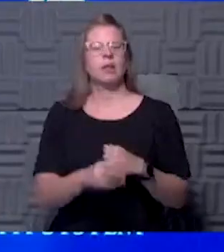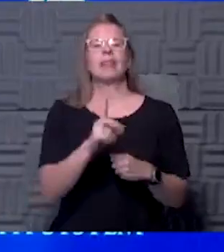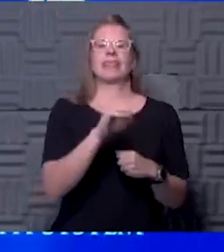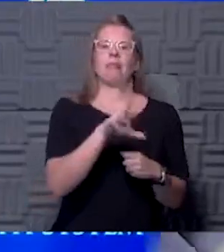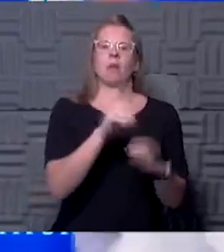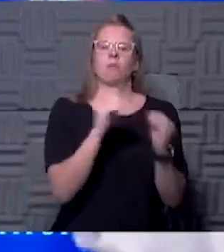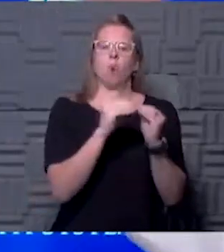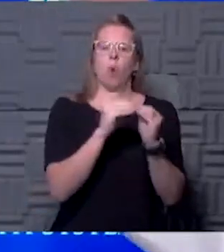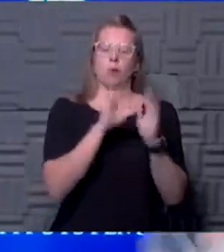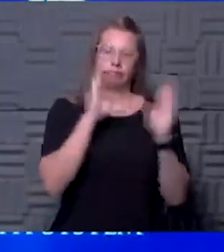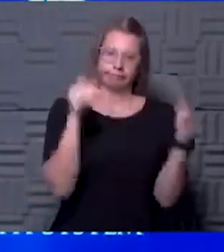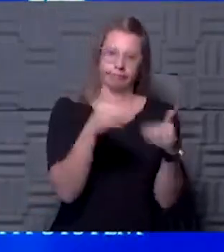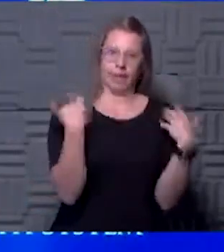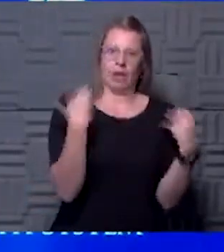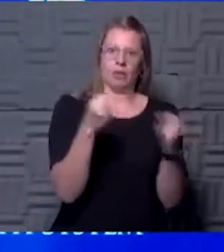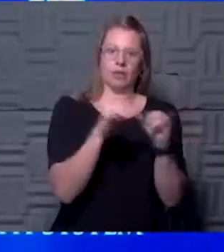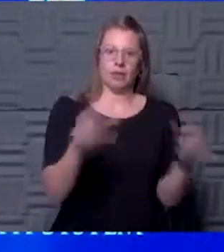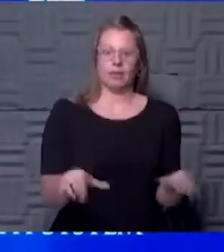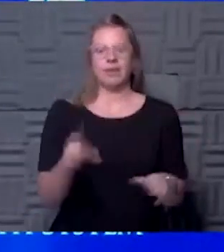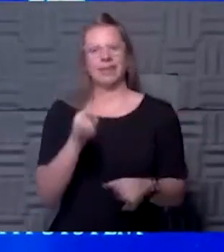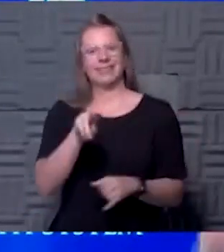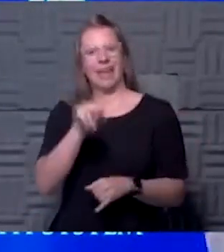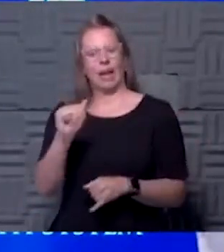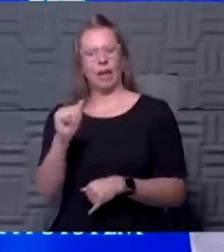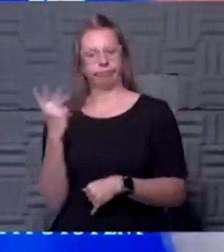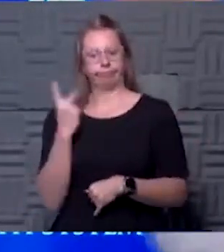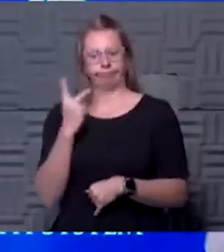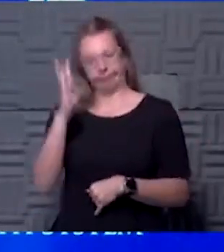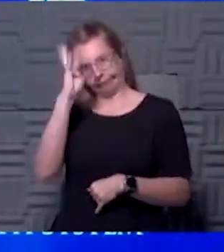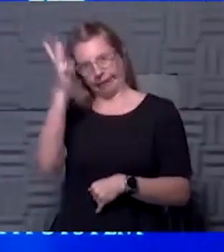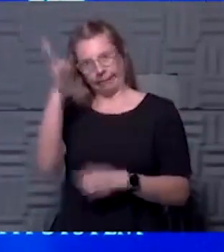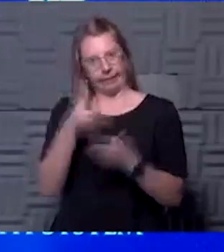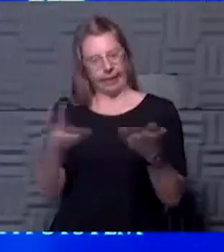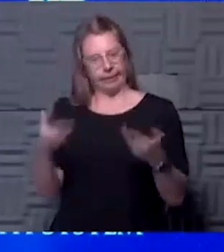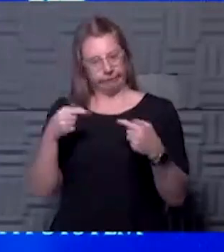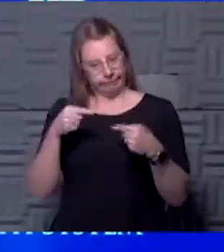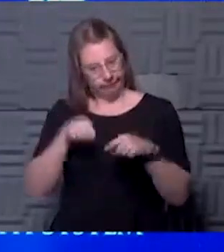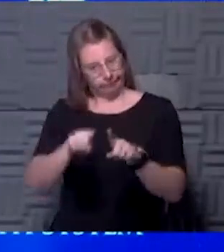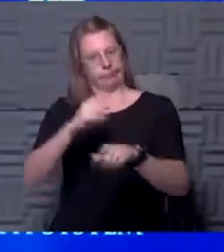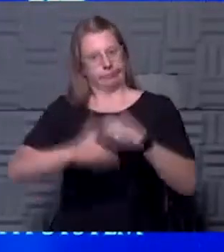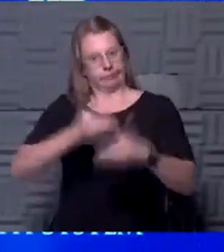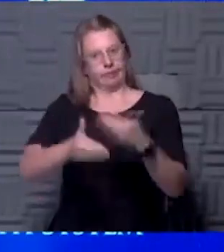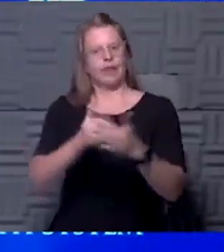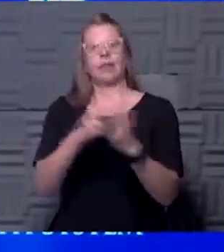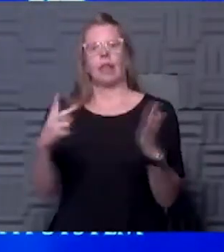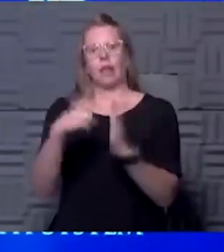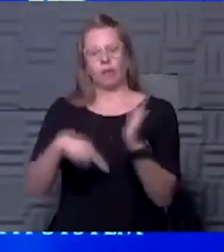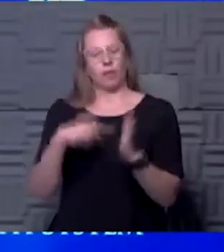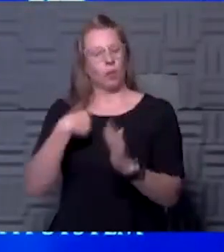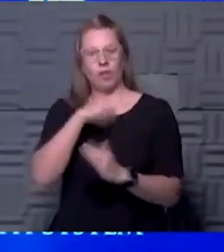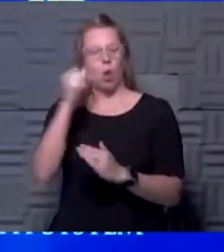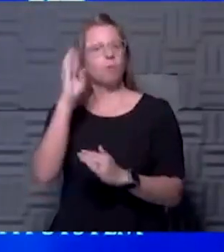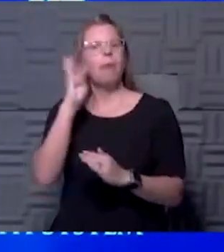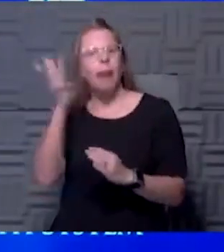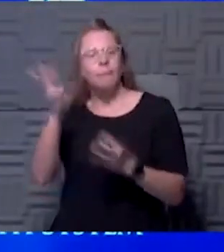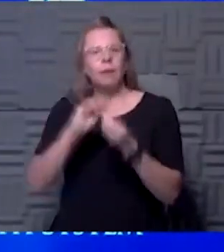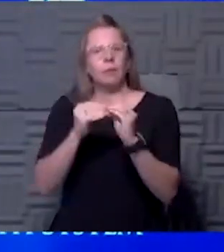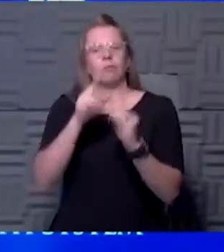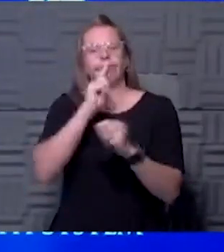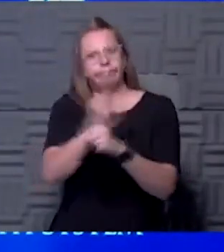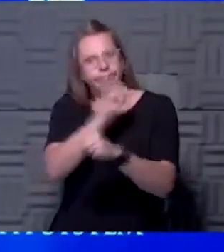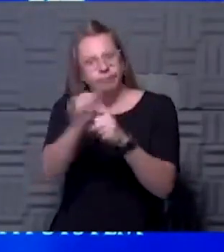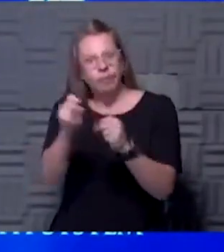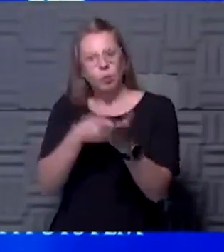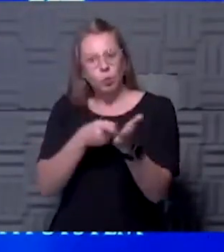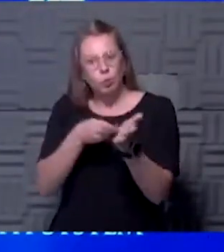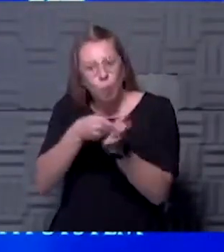health system, and Dane and I will continue to make up things as we go along. Of course, that's not really what we do. It's a lot because of reading. We don't make up numbers. We do tell the